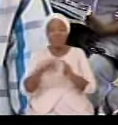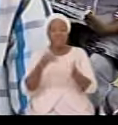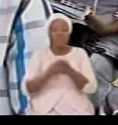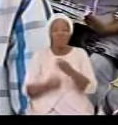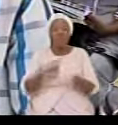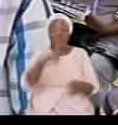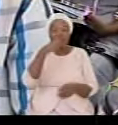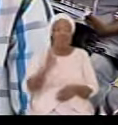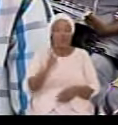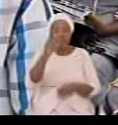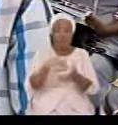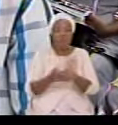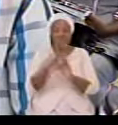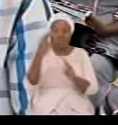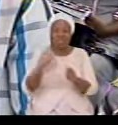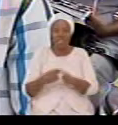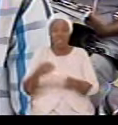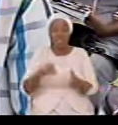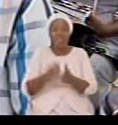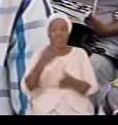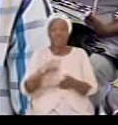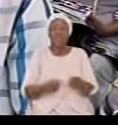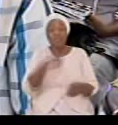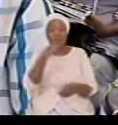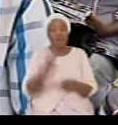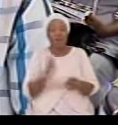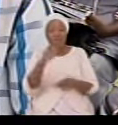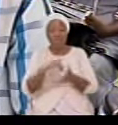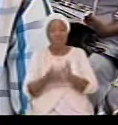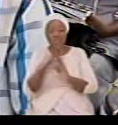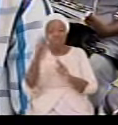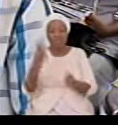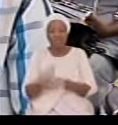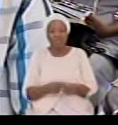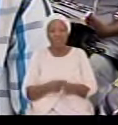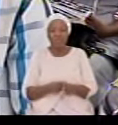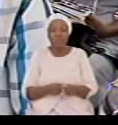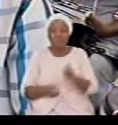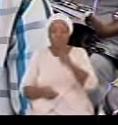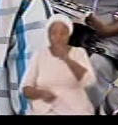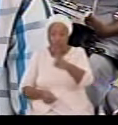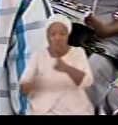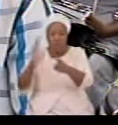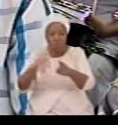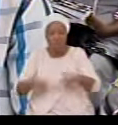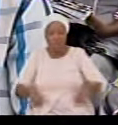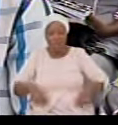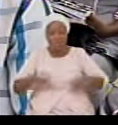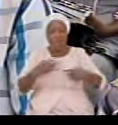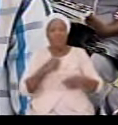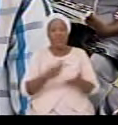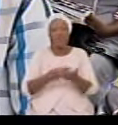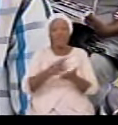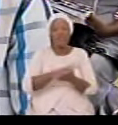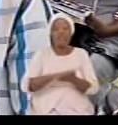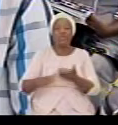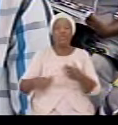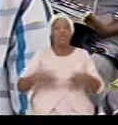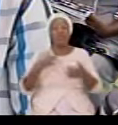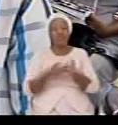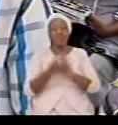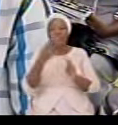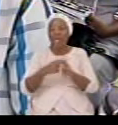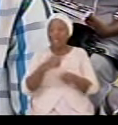up. I said it will dry up. You will live a righteous life. And then it